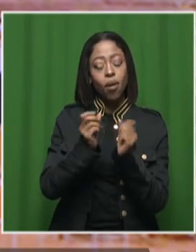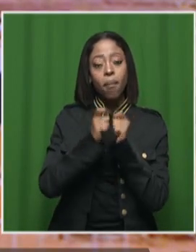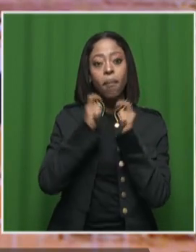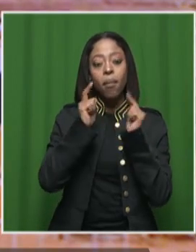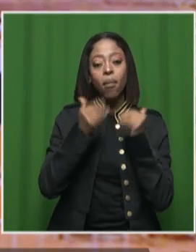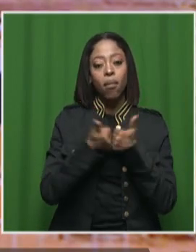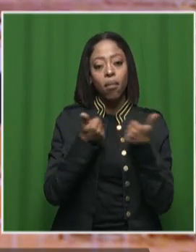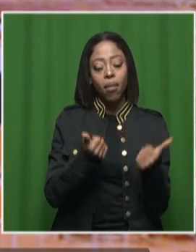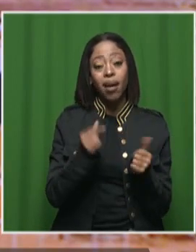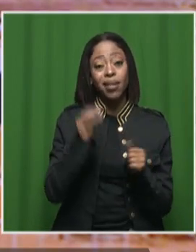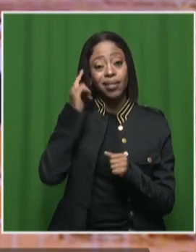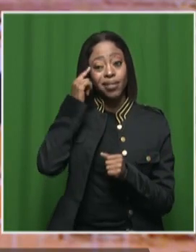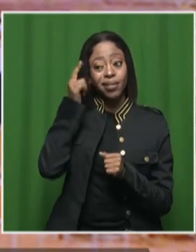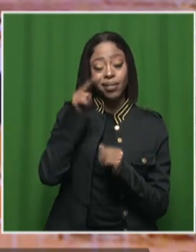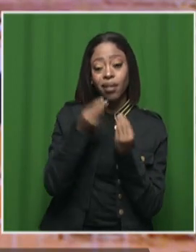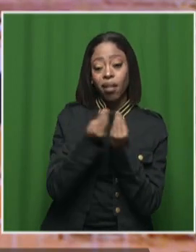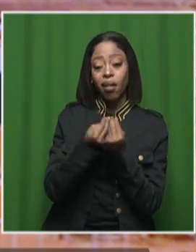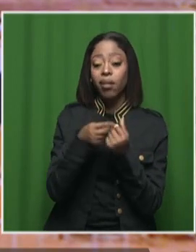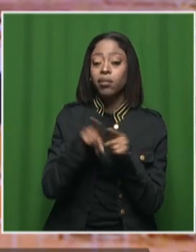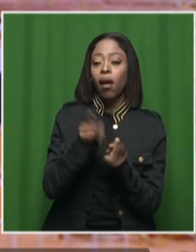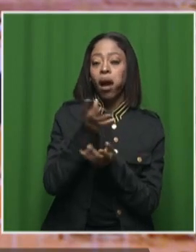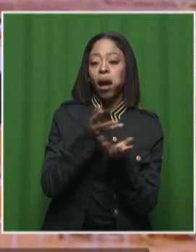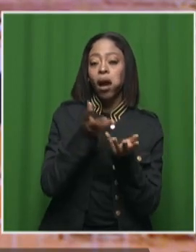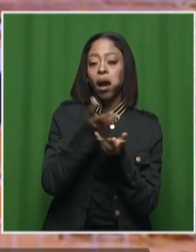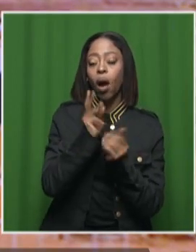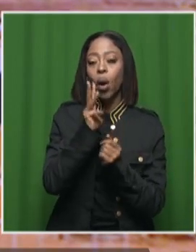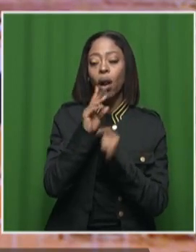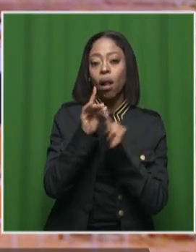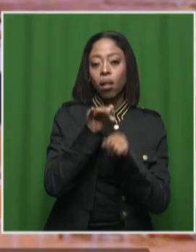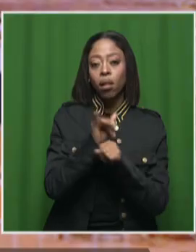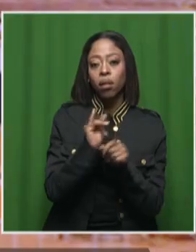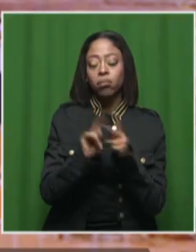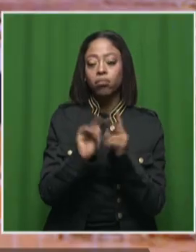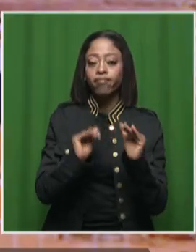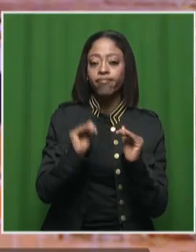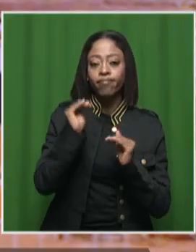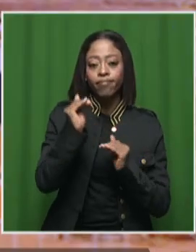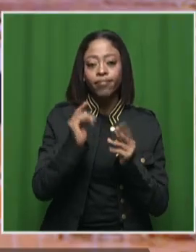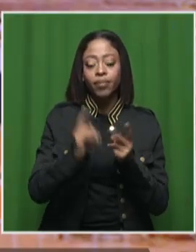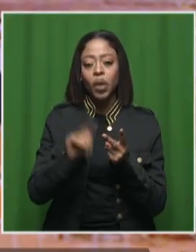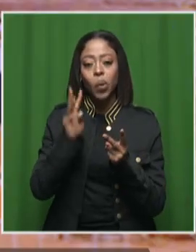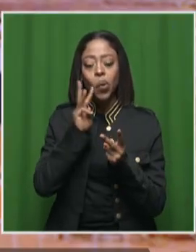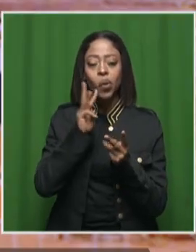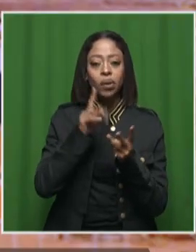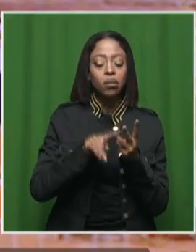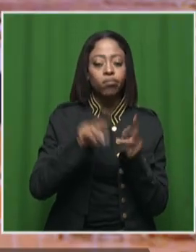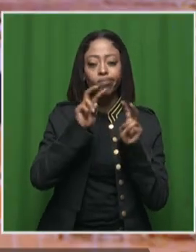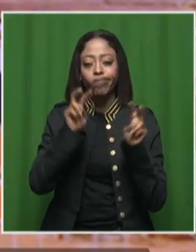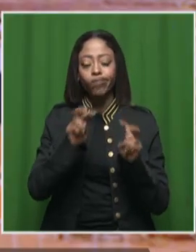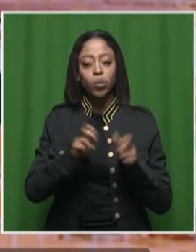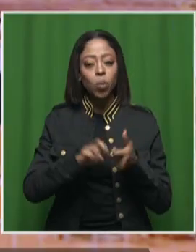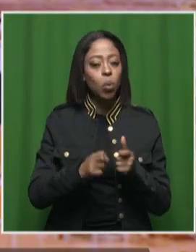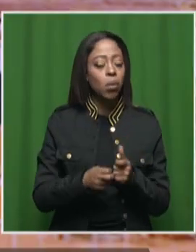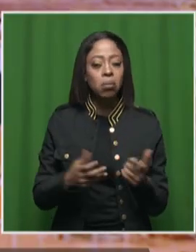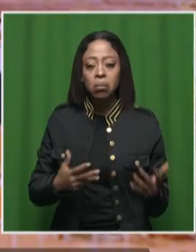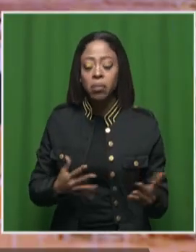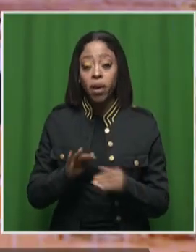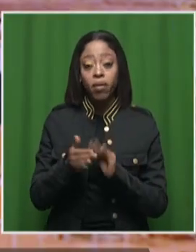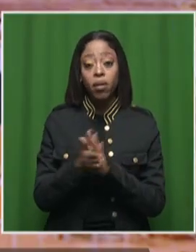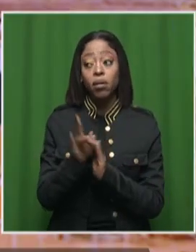And I imagine these are things that are also going to be discussed and spoken to: inequality, water, the energy crisis,